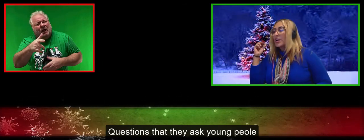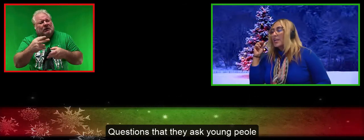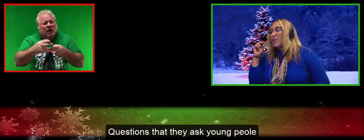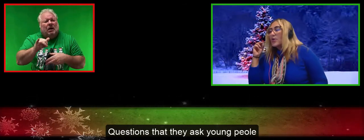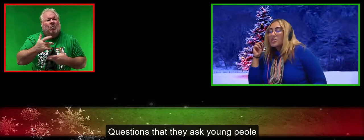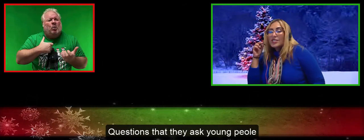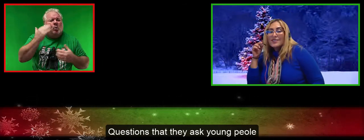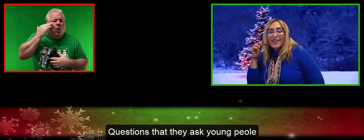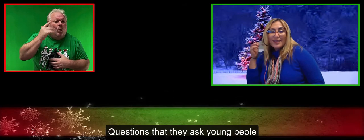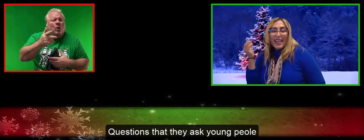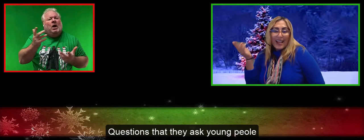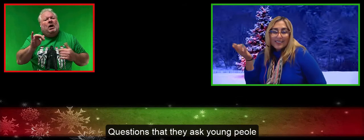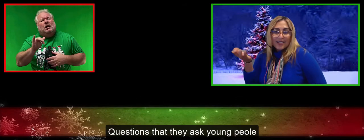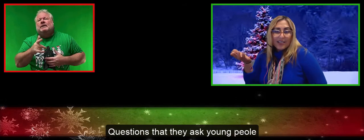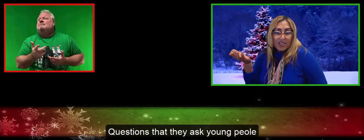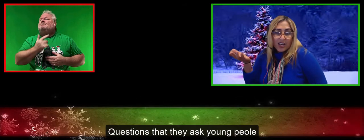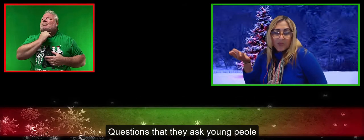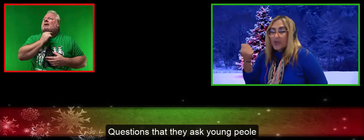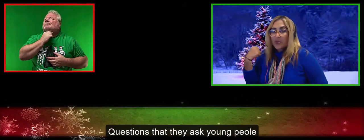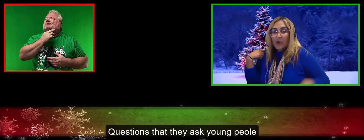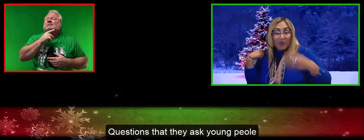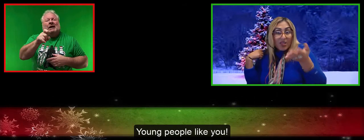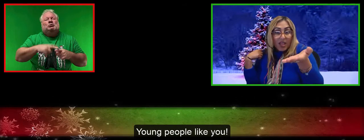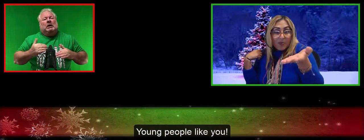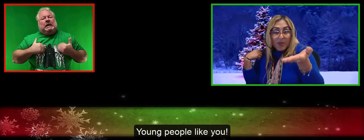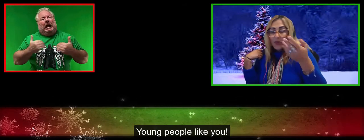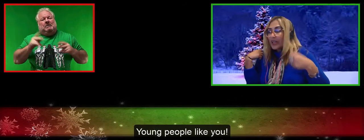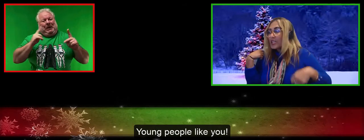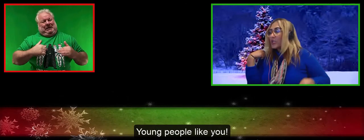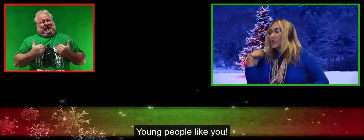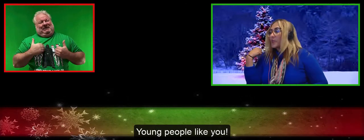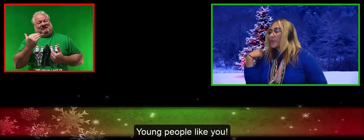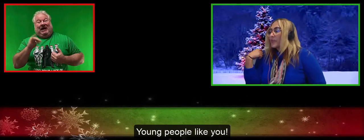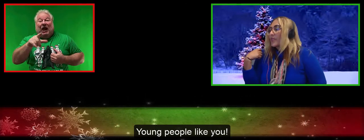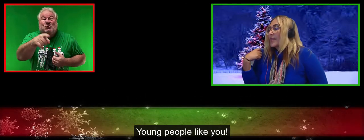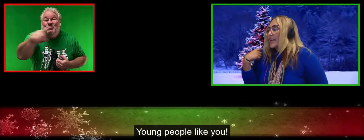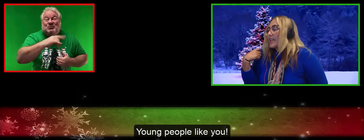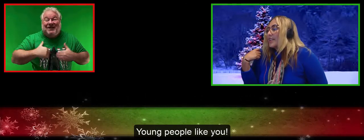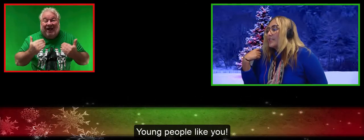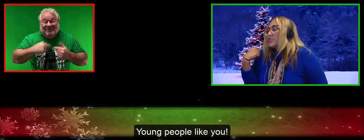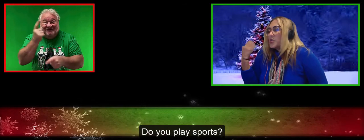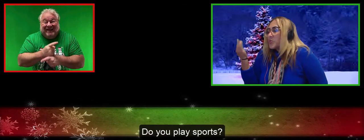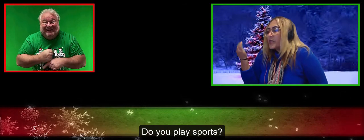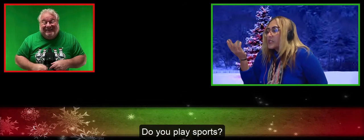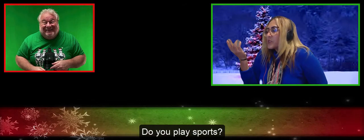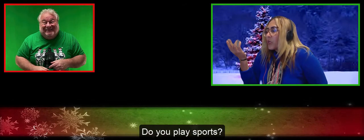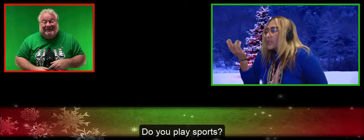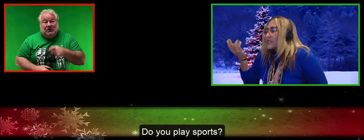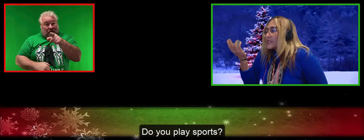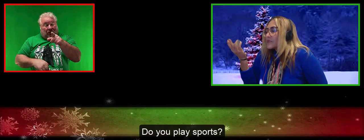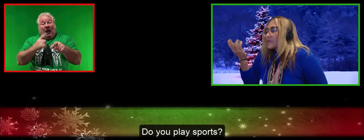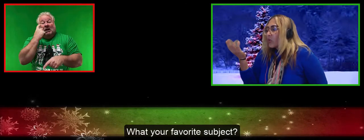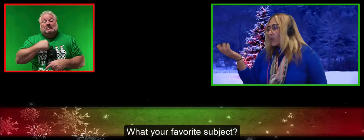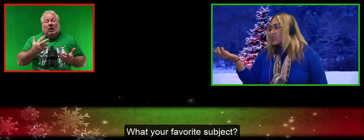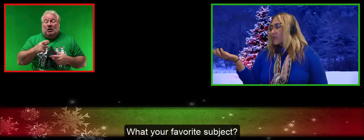you, questions that they ask young people like you. Do you play